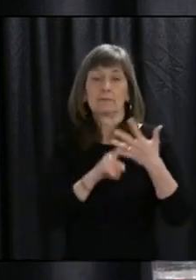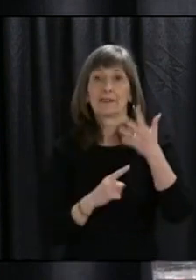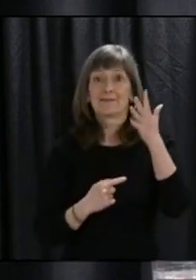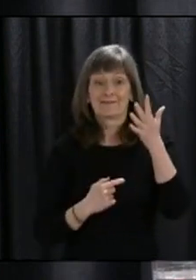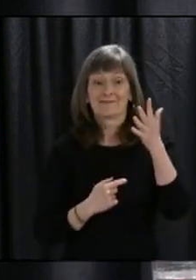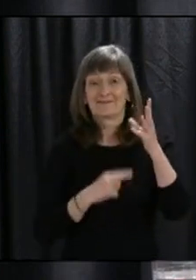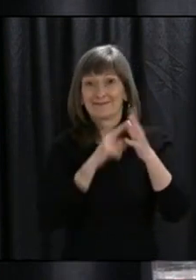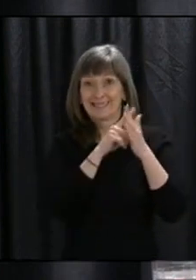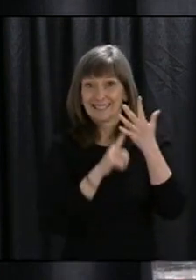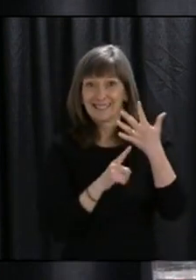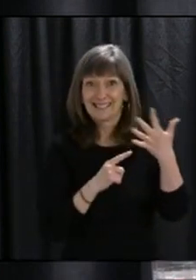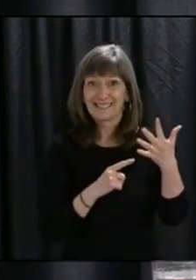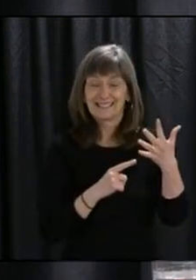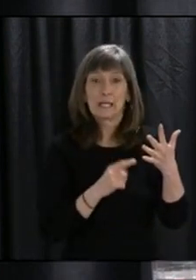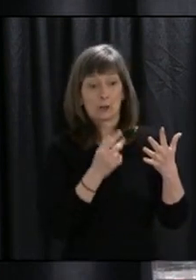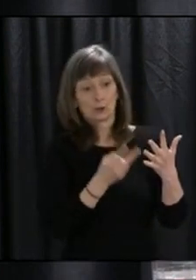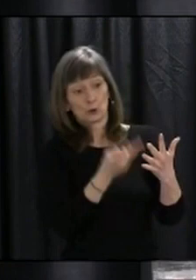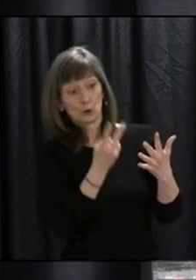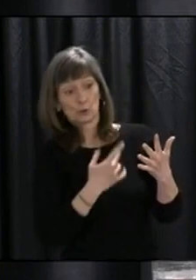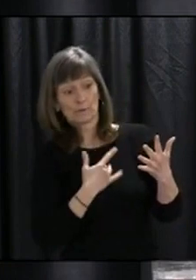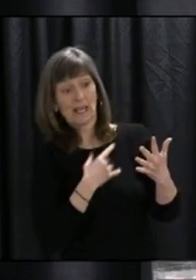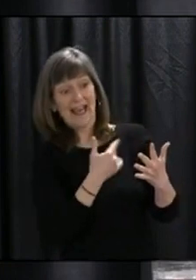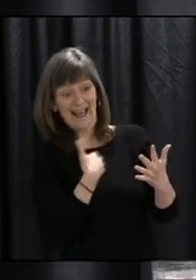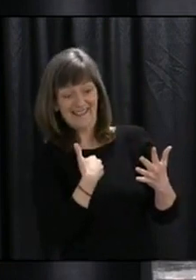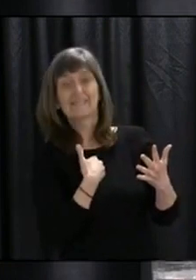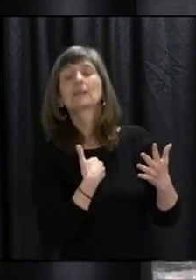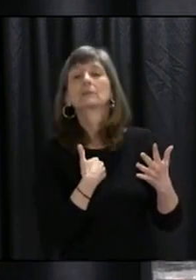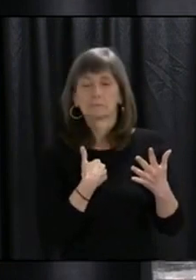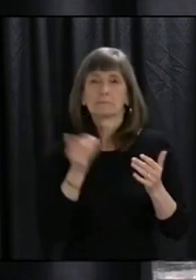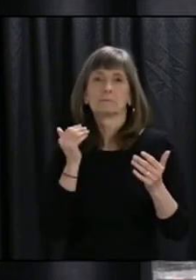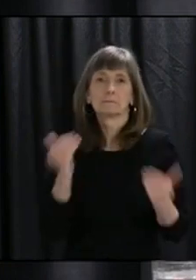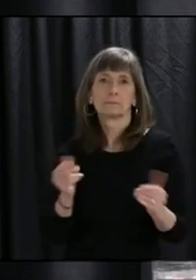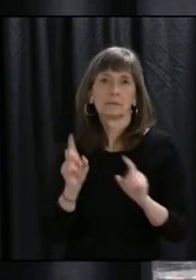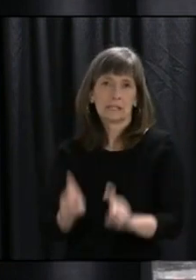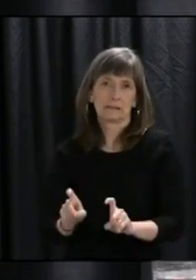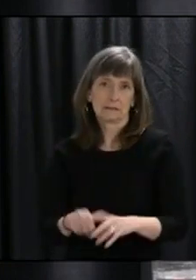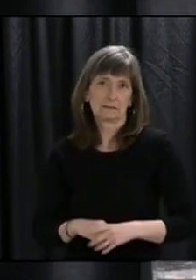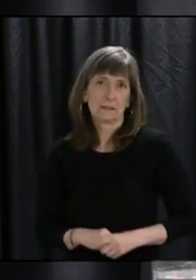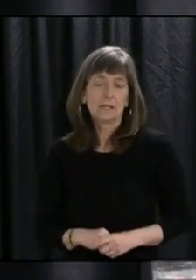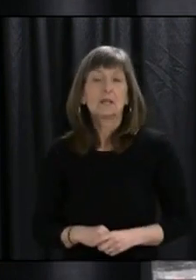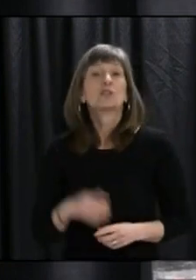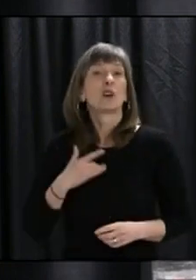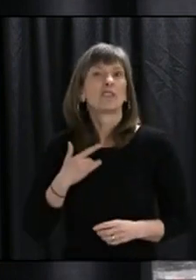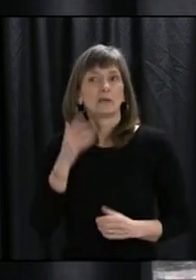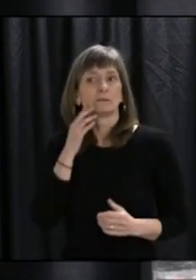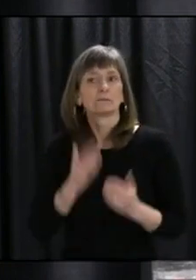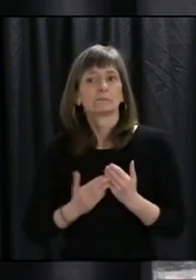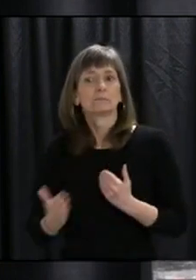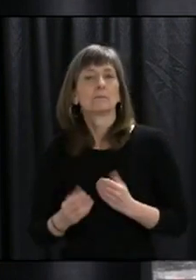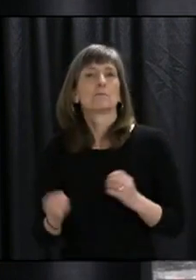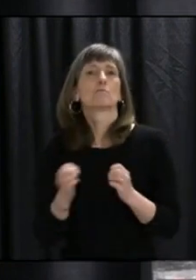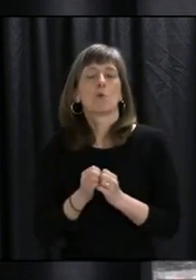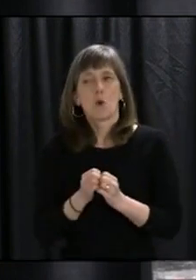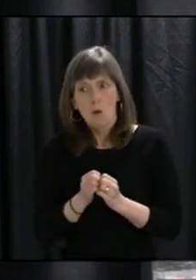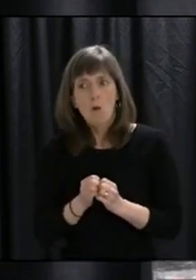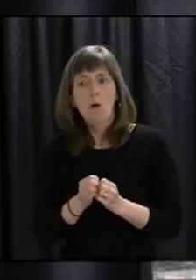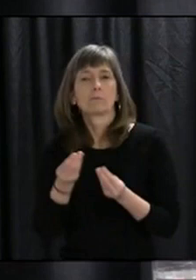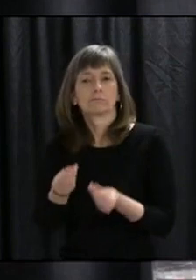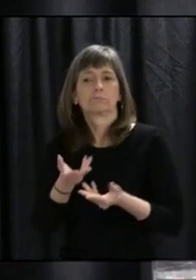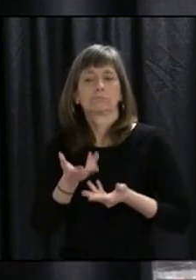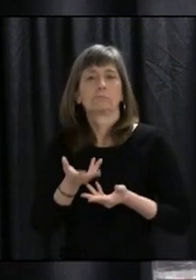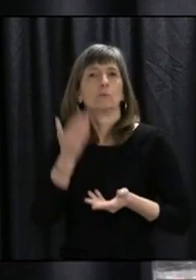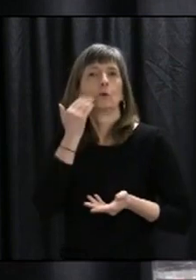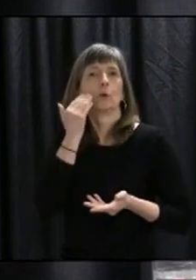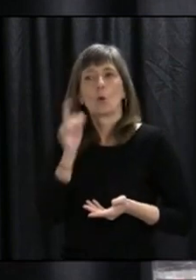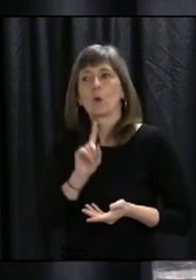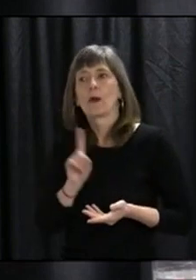that might make one think of COVID. And I think that will be very informative over the coming days to see what we